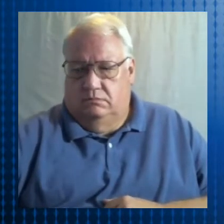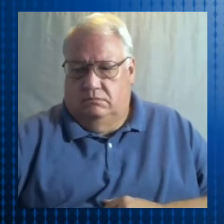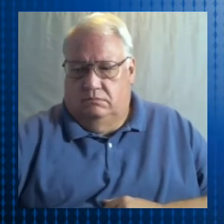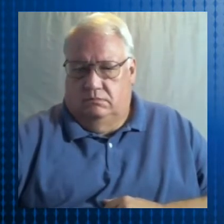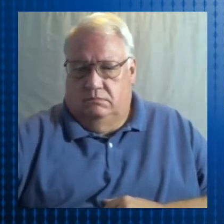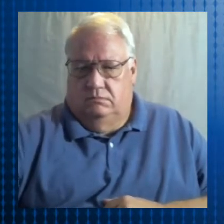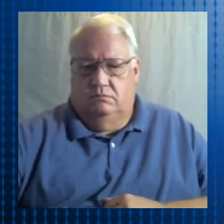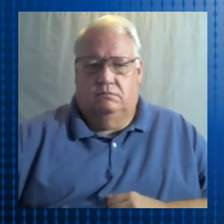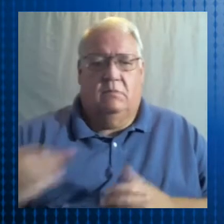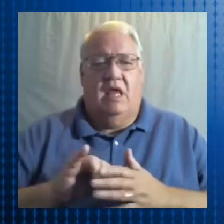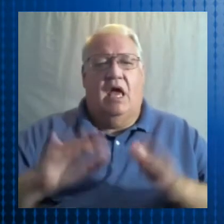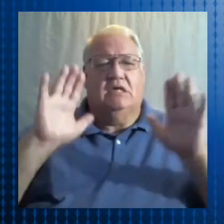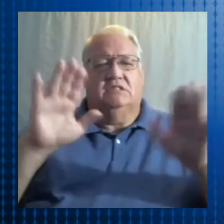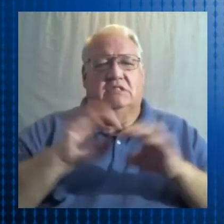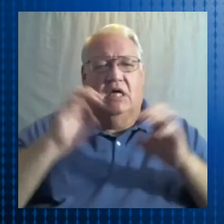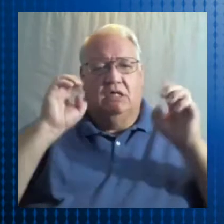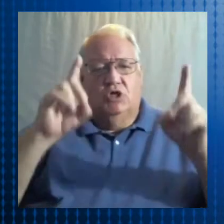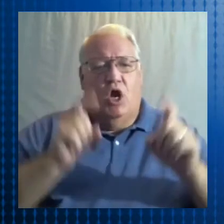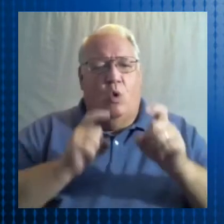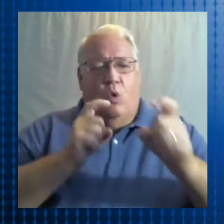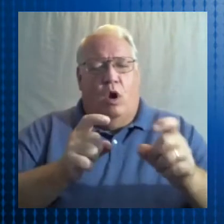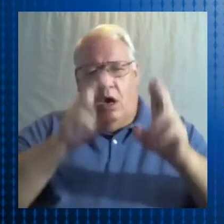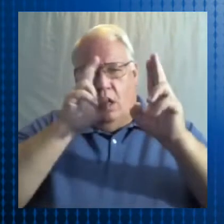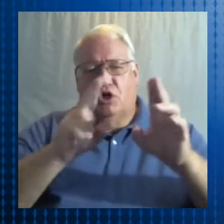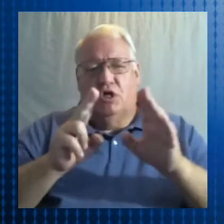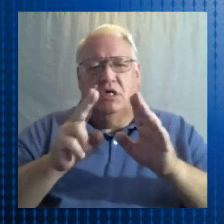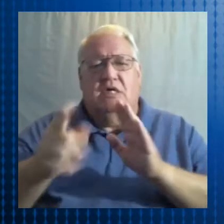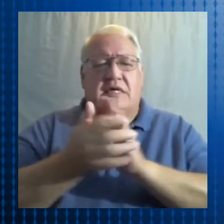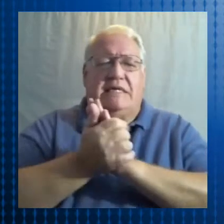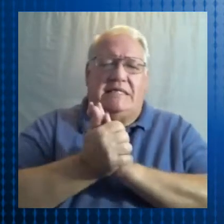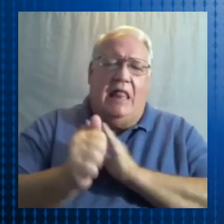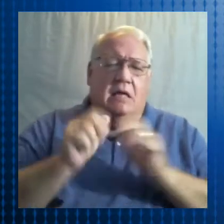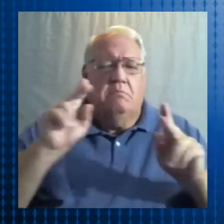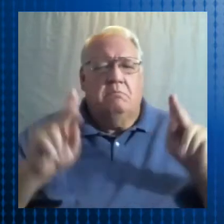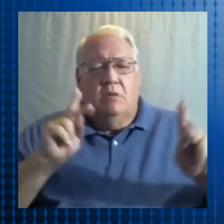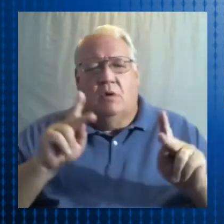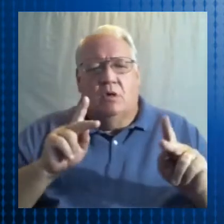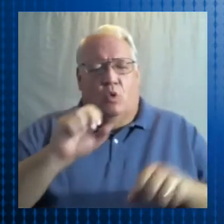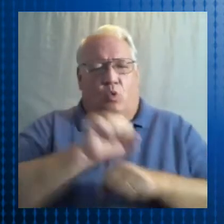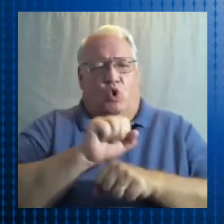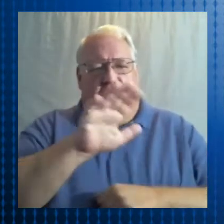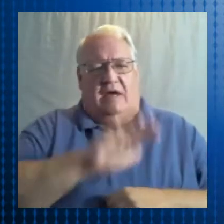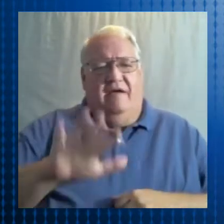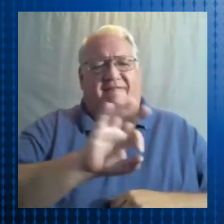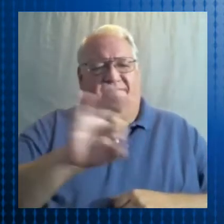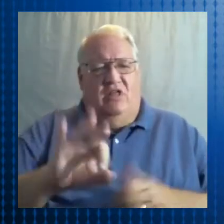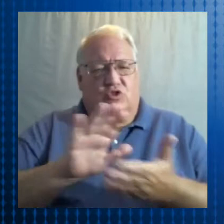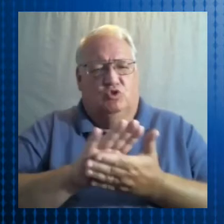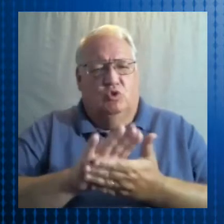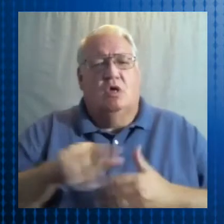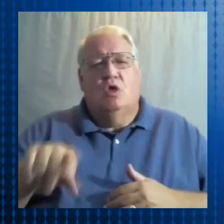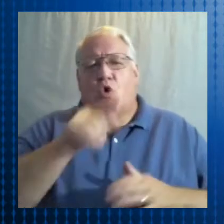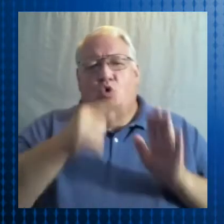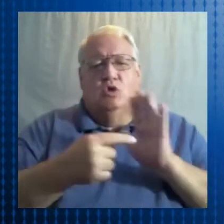The Excellence in Education Awards honor talented individuals working throughout Flint Community Schools. These are people who demonstrate